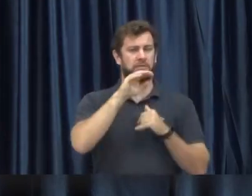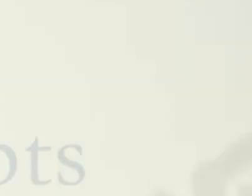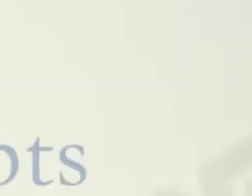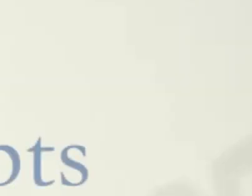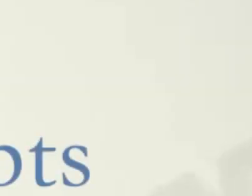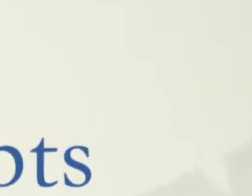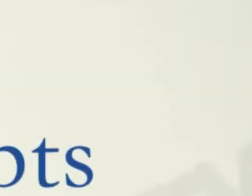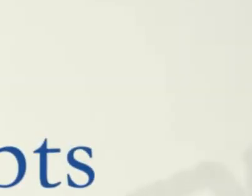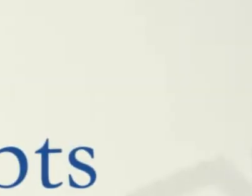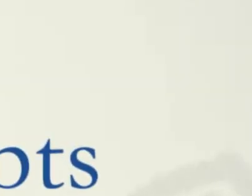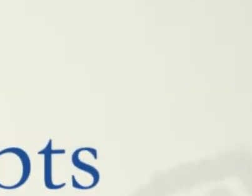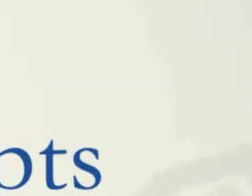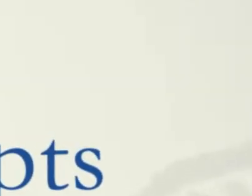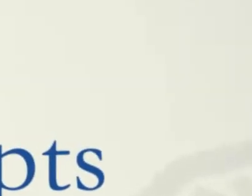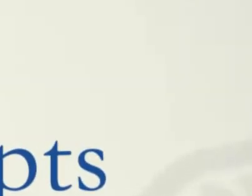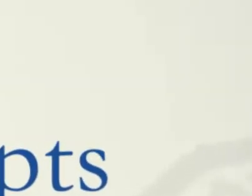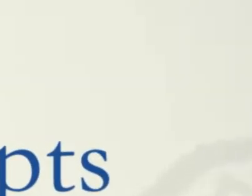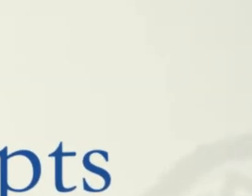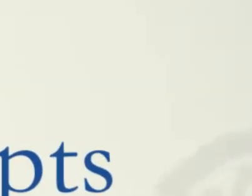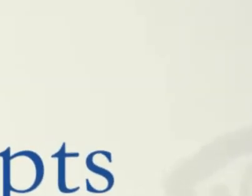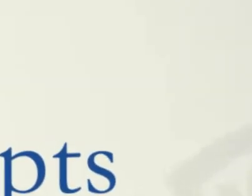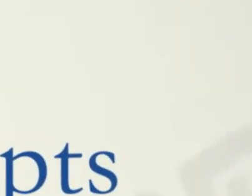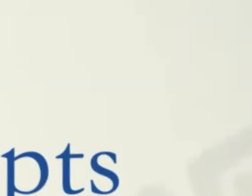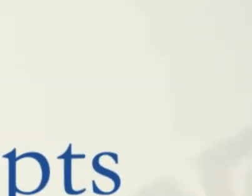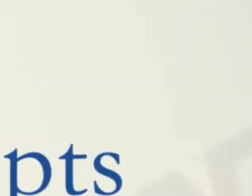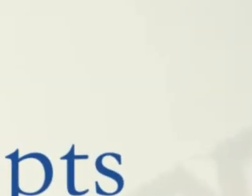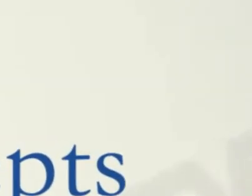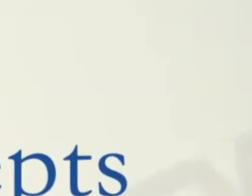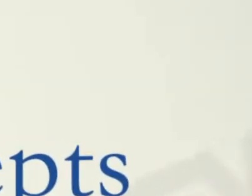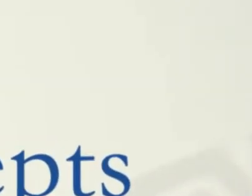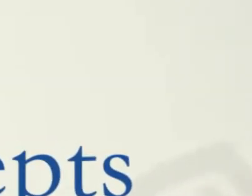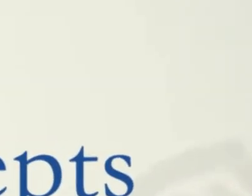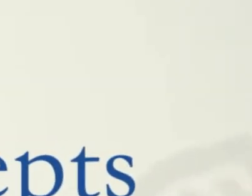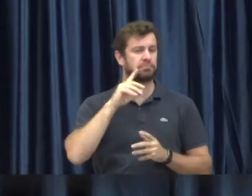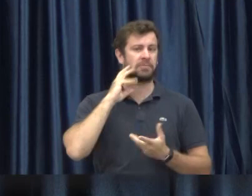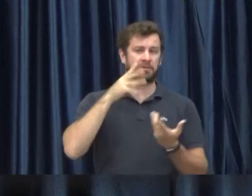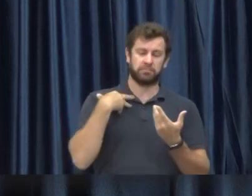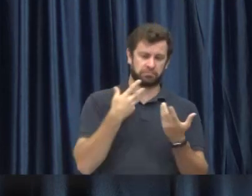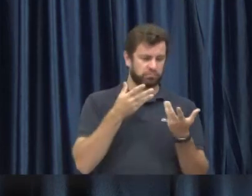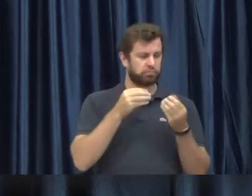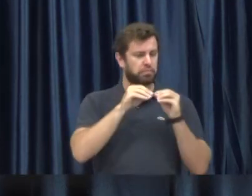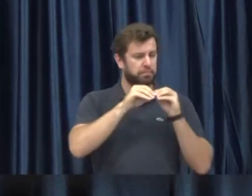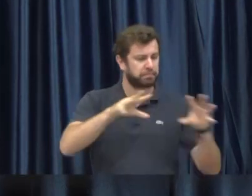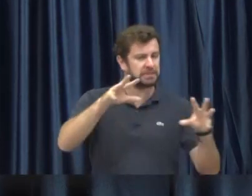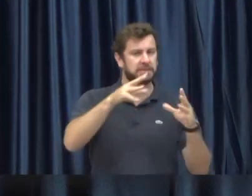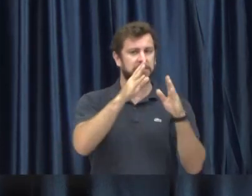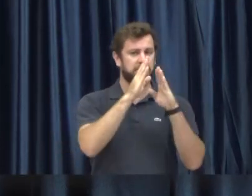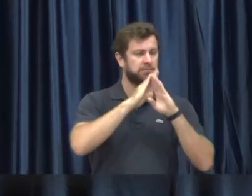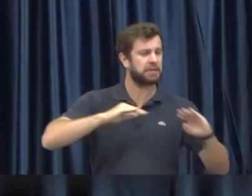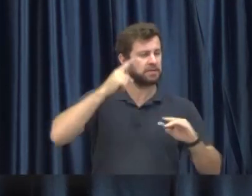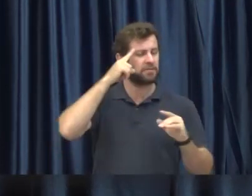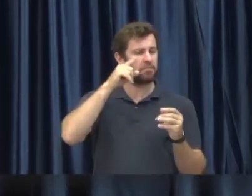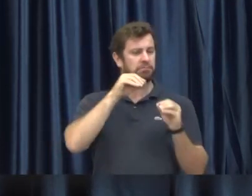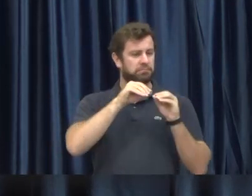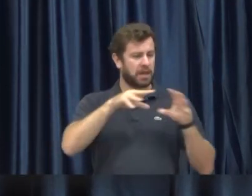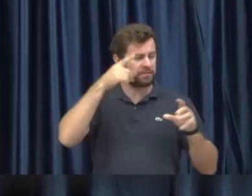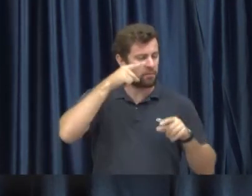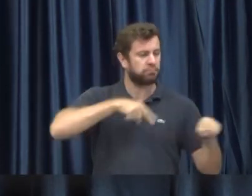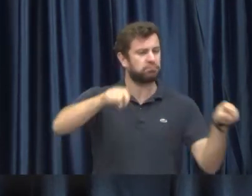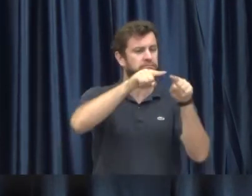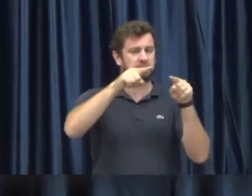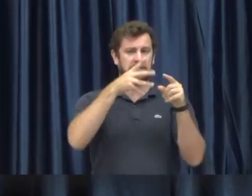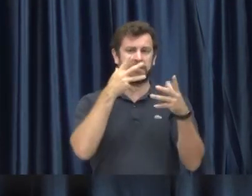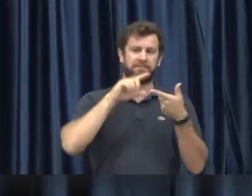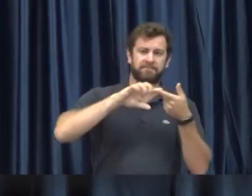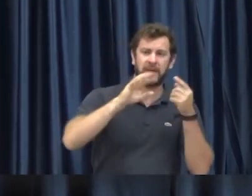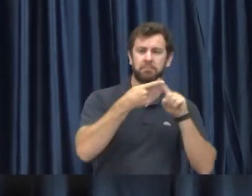messenger. May Allah always, constantly send peace and blessings to Muhammad, to his family, his companions, to